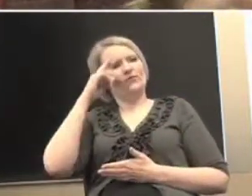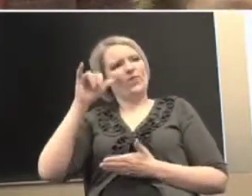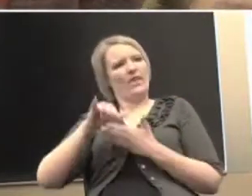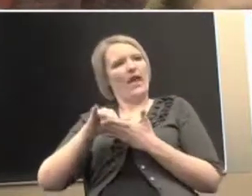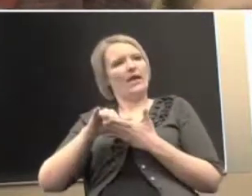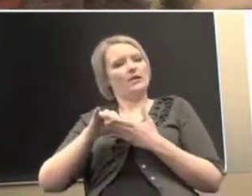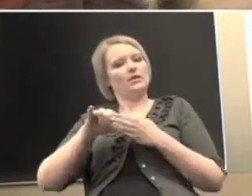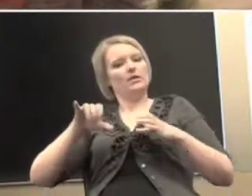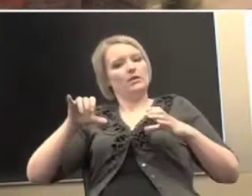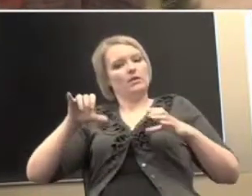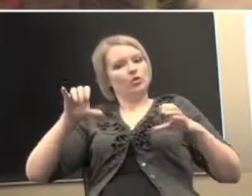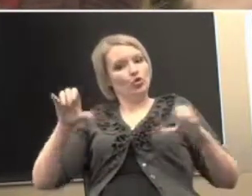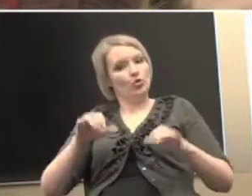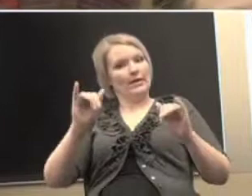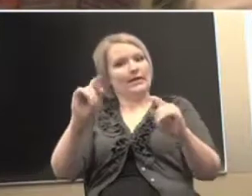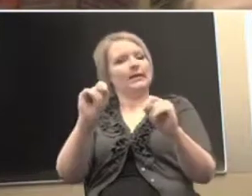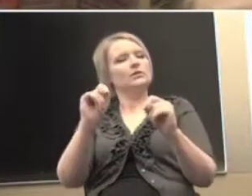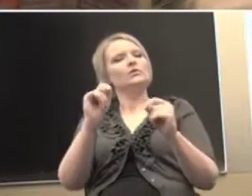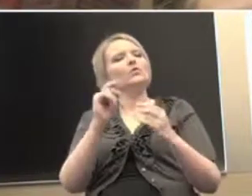if they're in place?